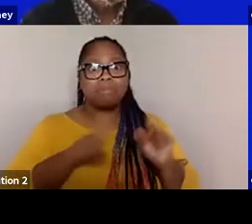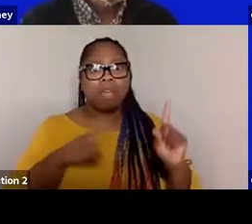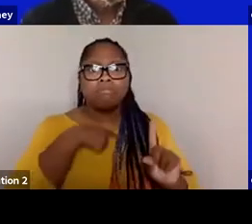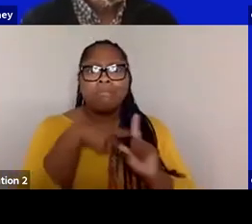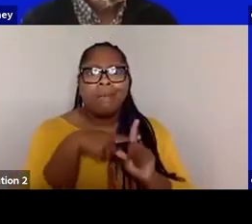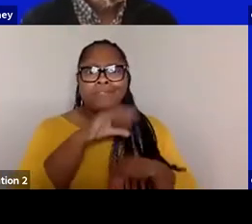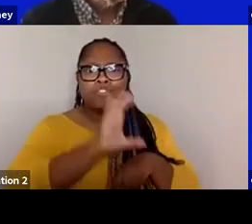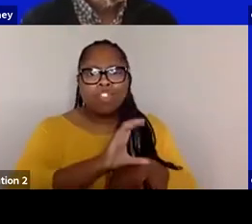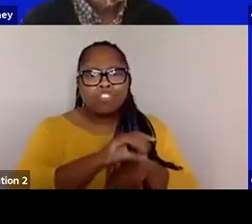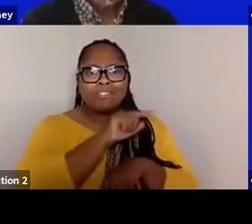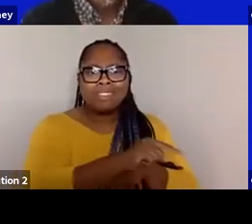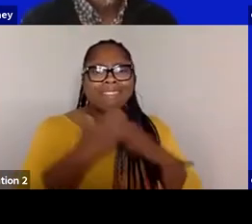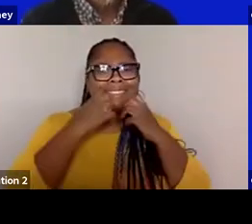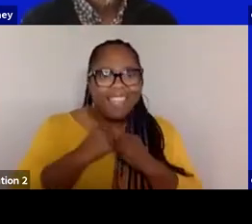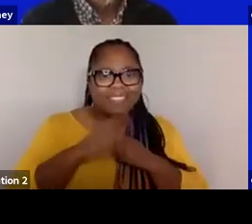which cares about the community